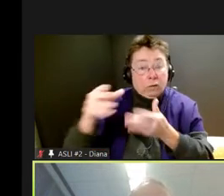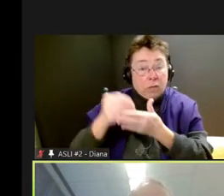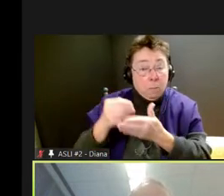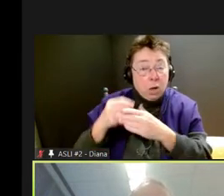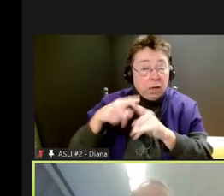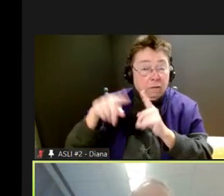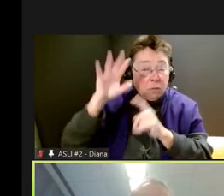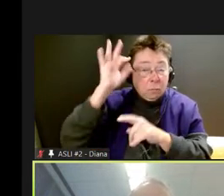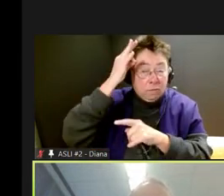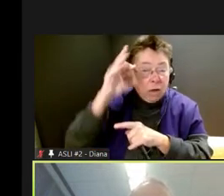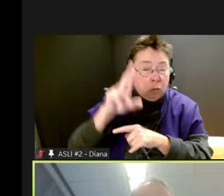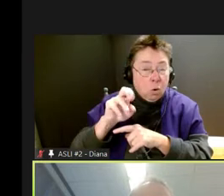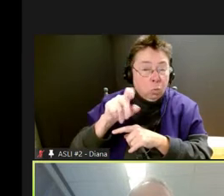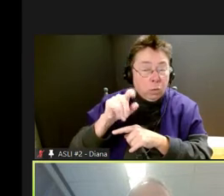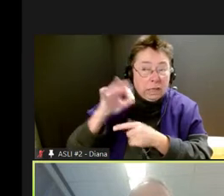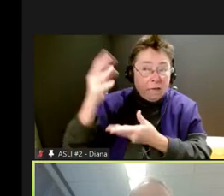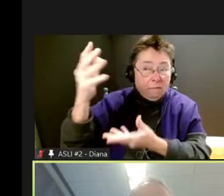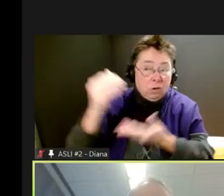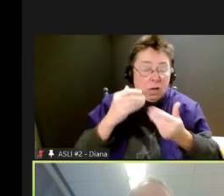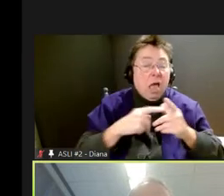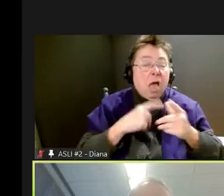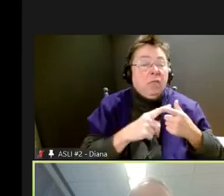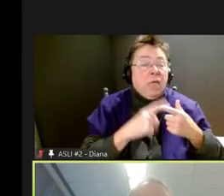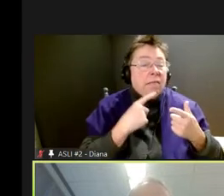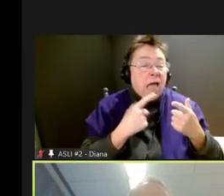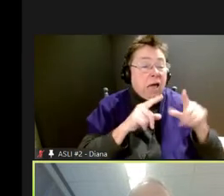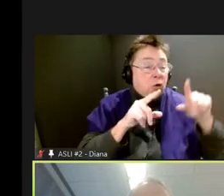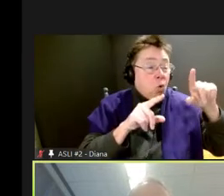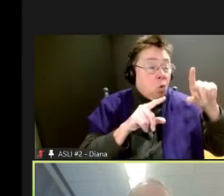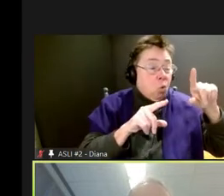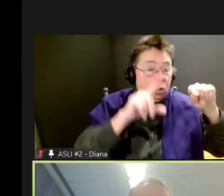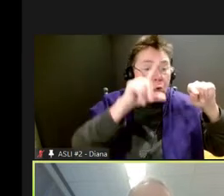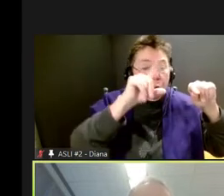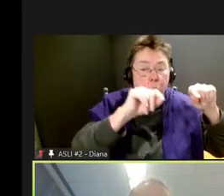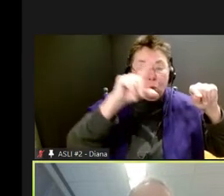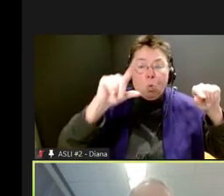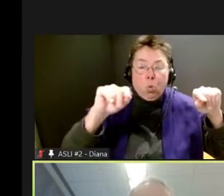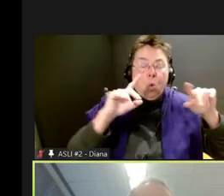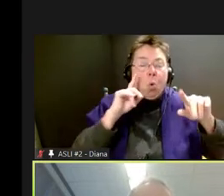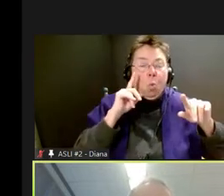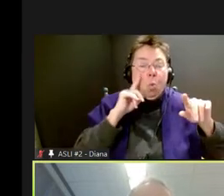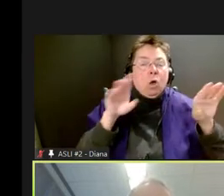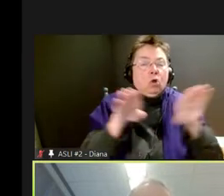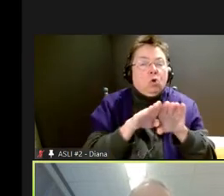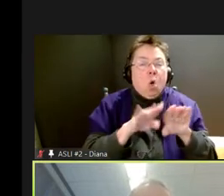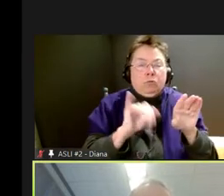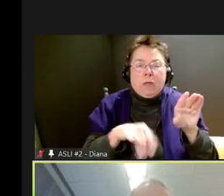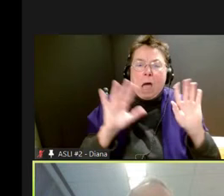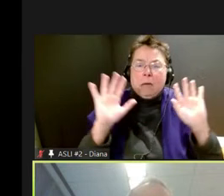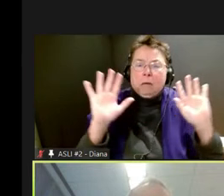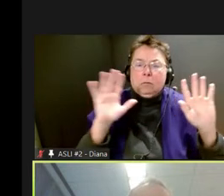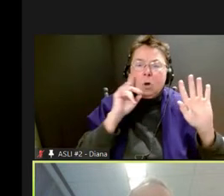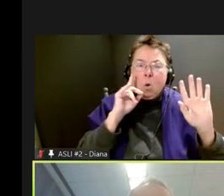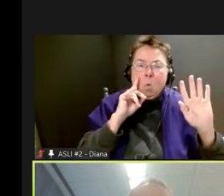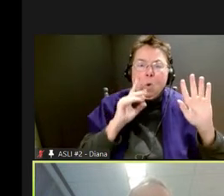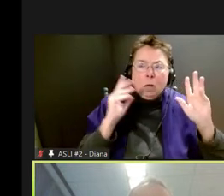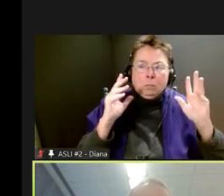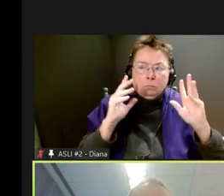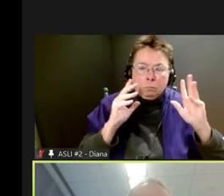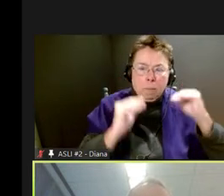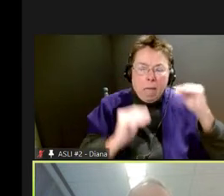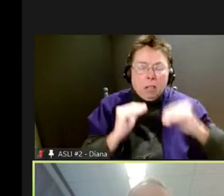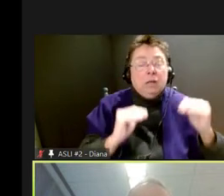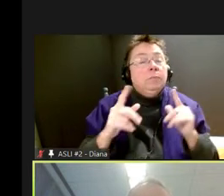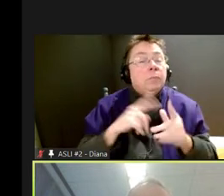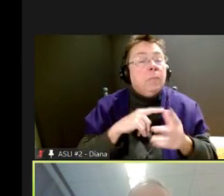have that will close those $400 million or so gaps in each of those years. Total expense increases